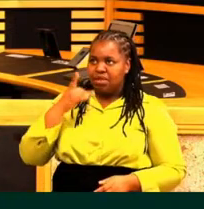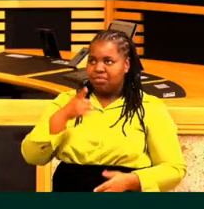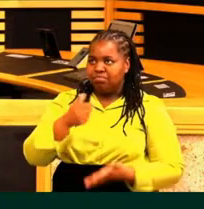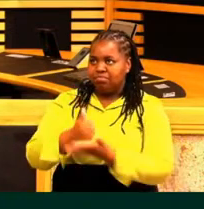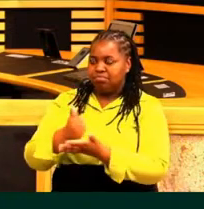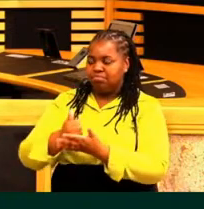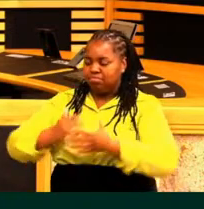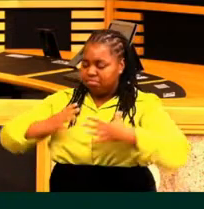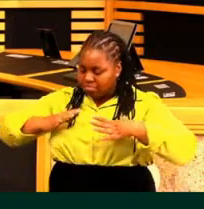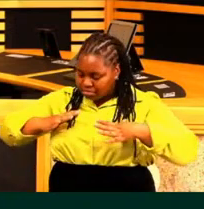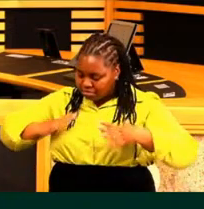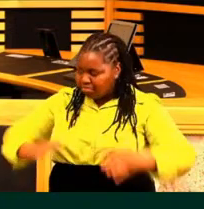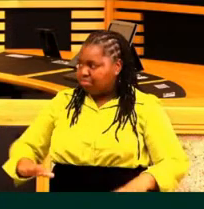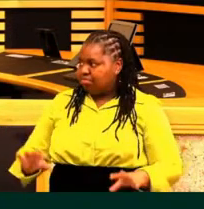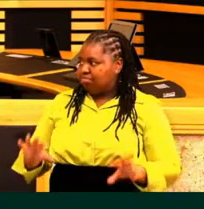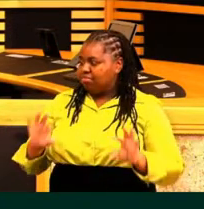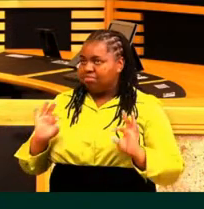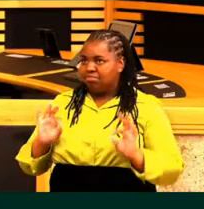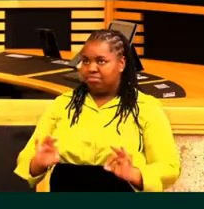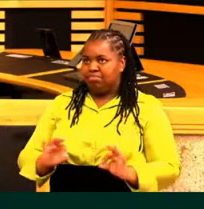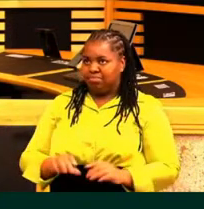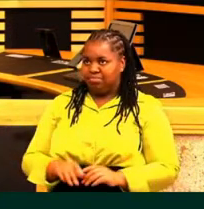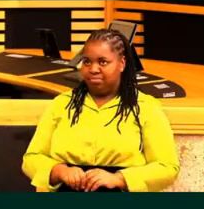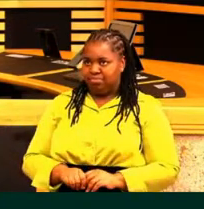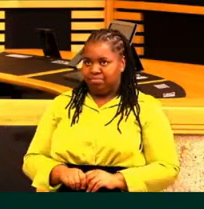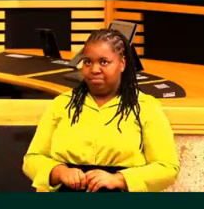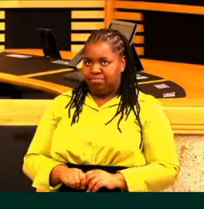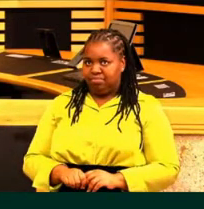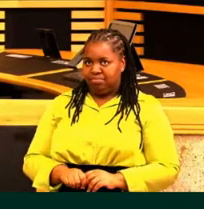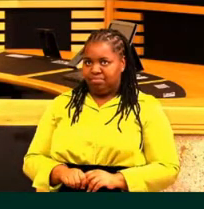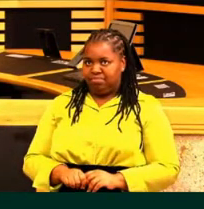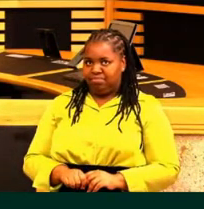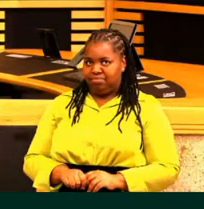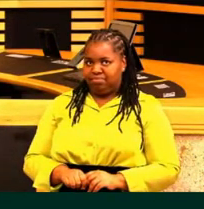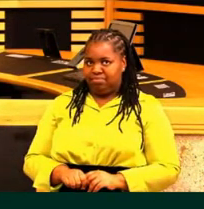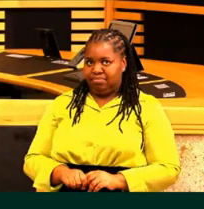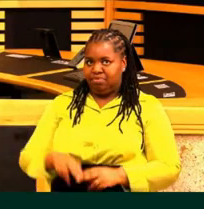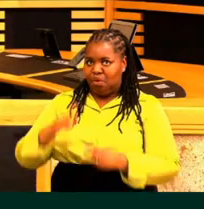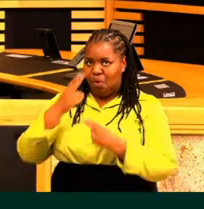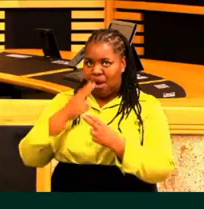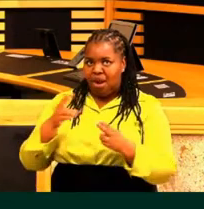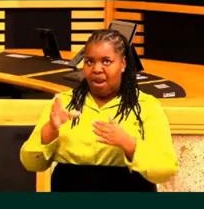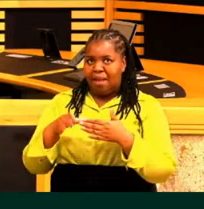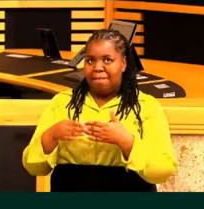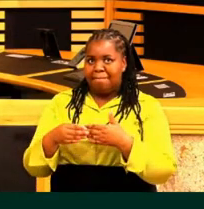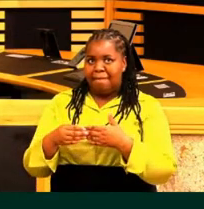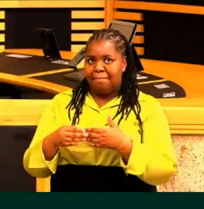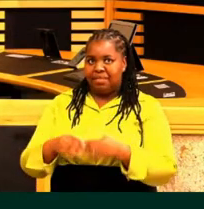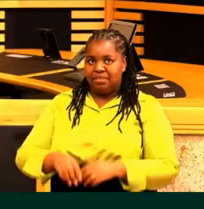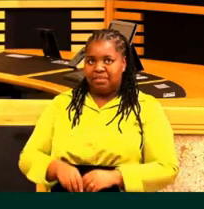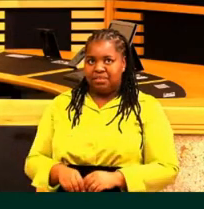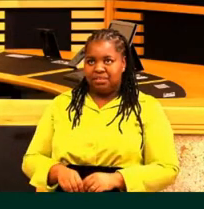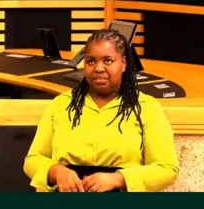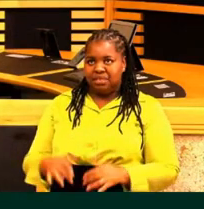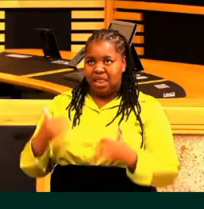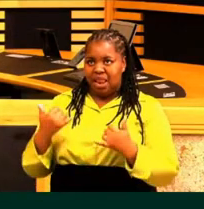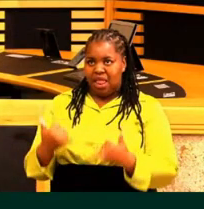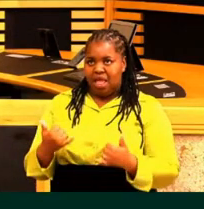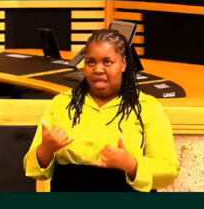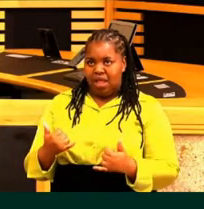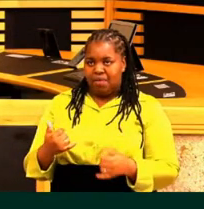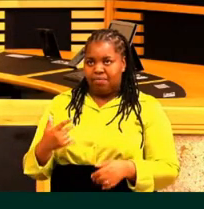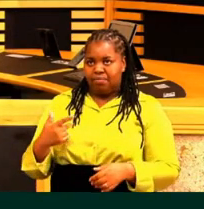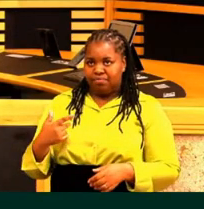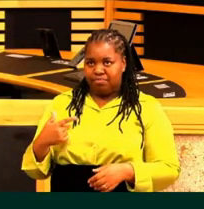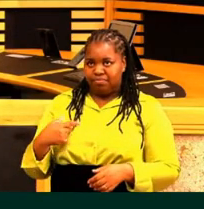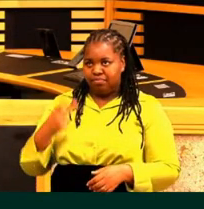dress decently so honorable members now let me then check